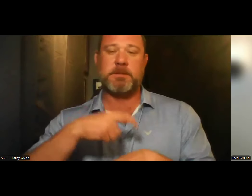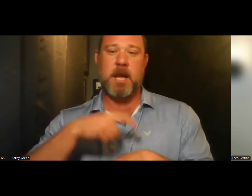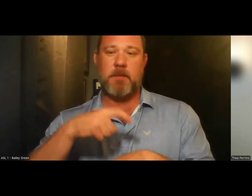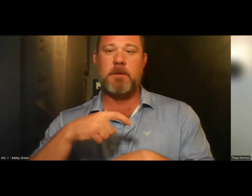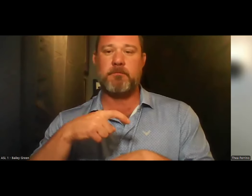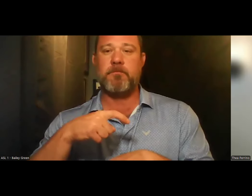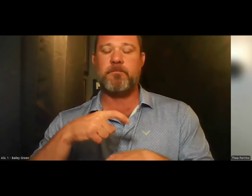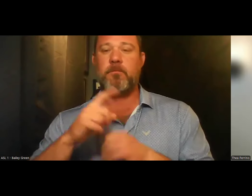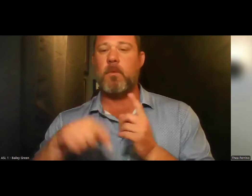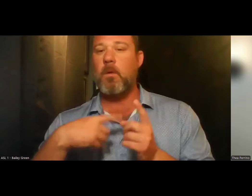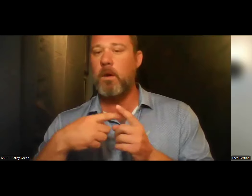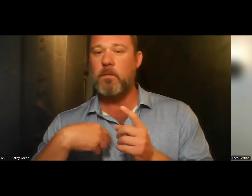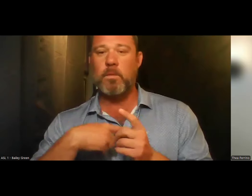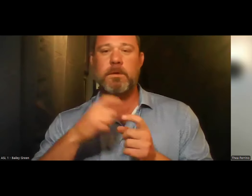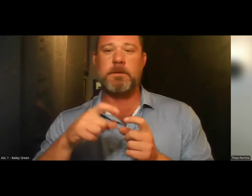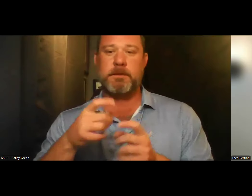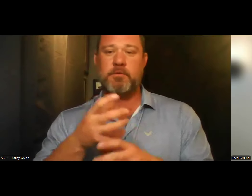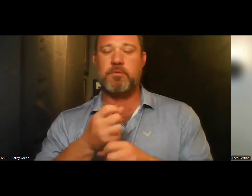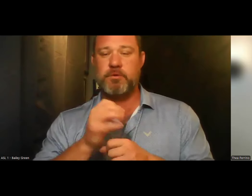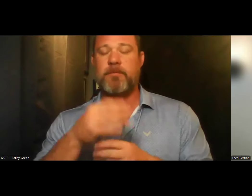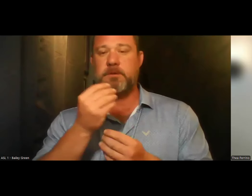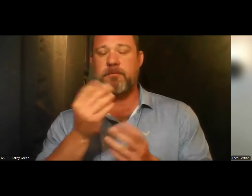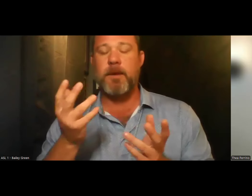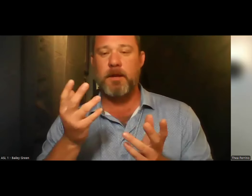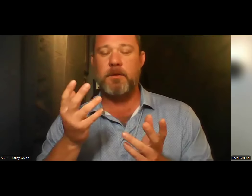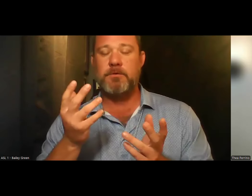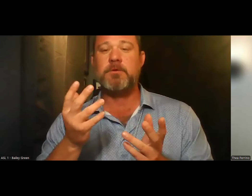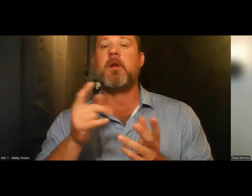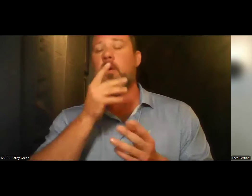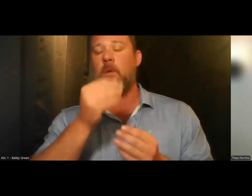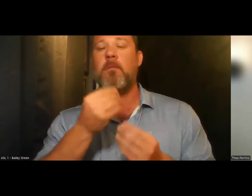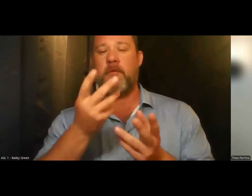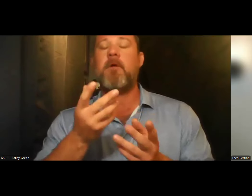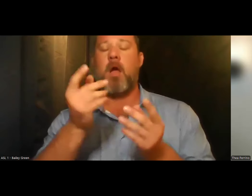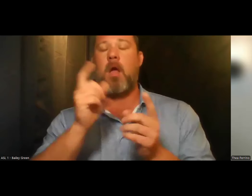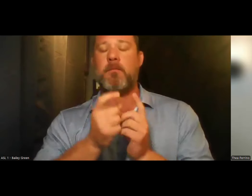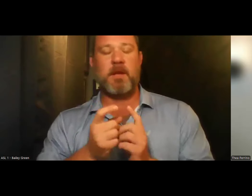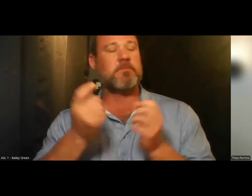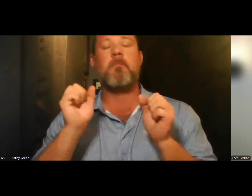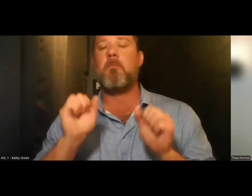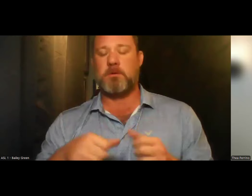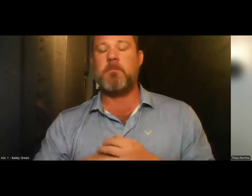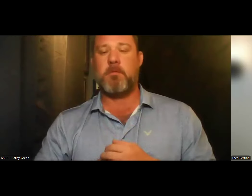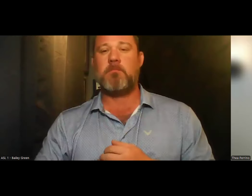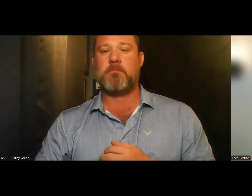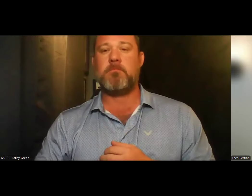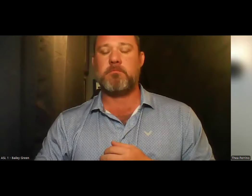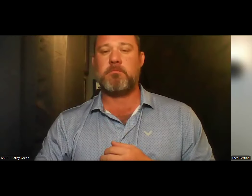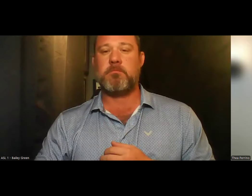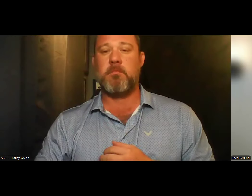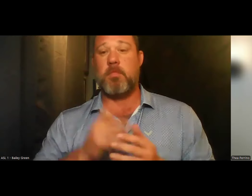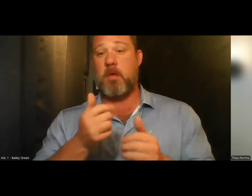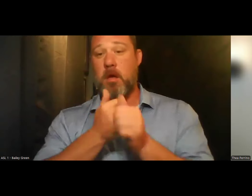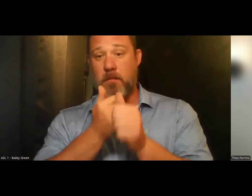of when we need to retrieve this information, and we'll provide updates whenever possible. The